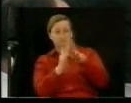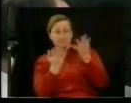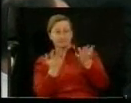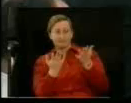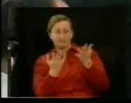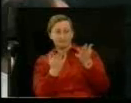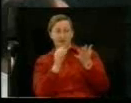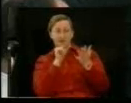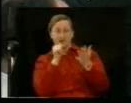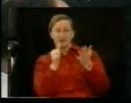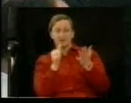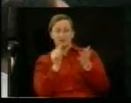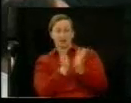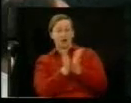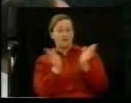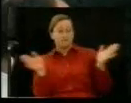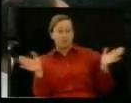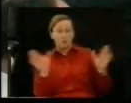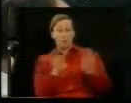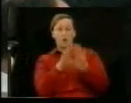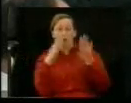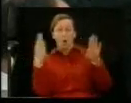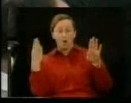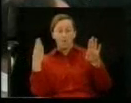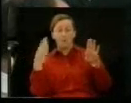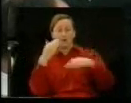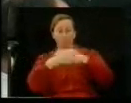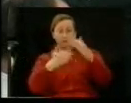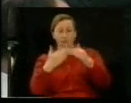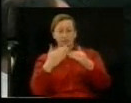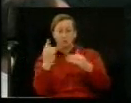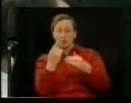full and open process unless the people get to vote.